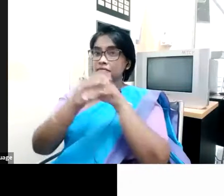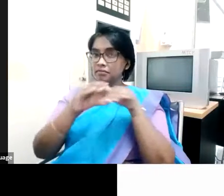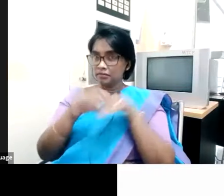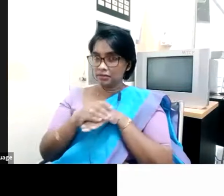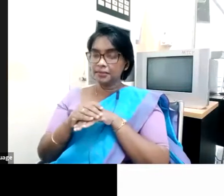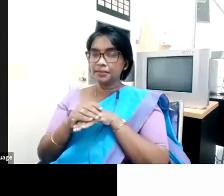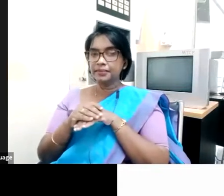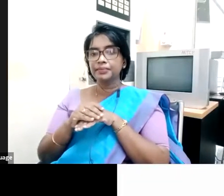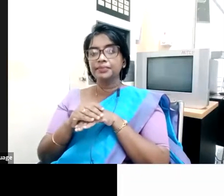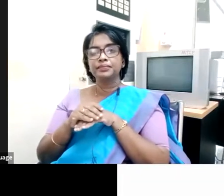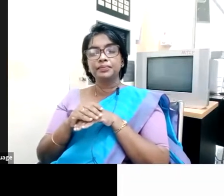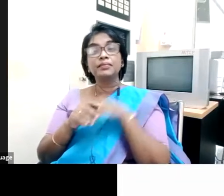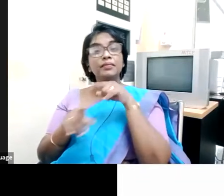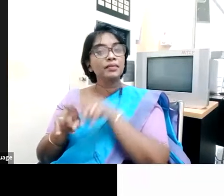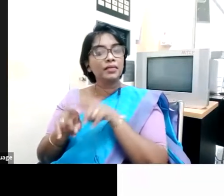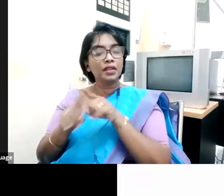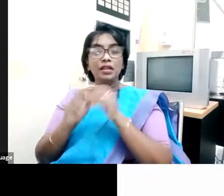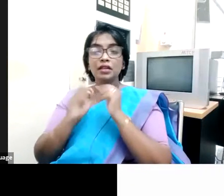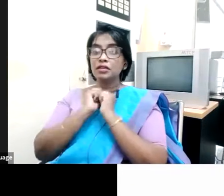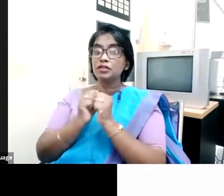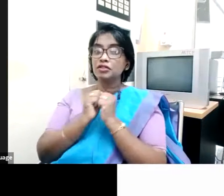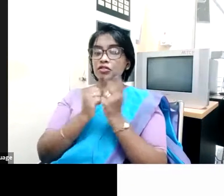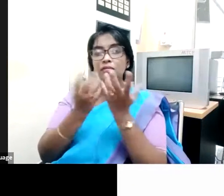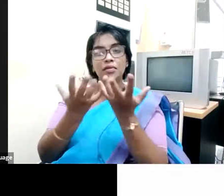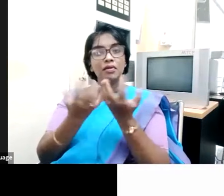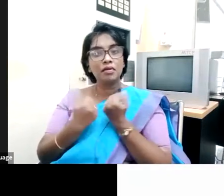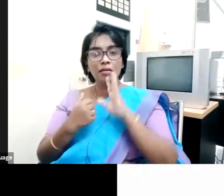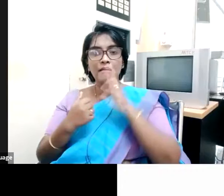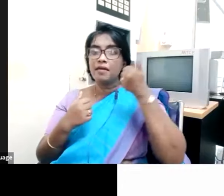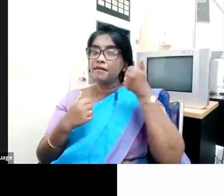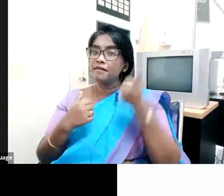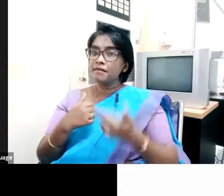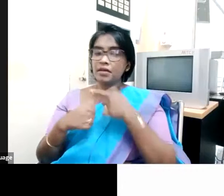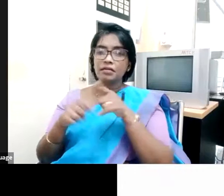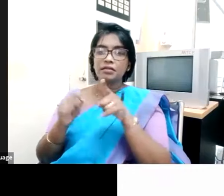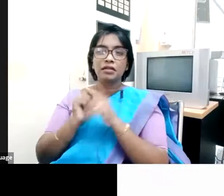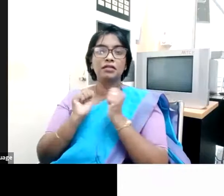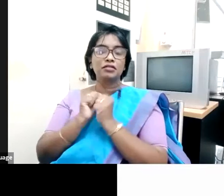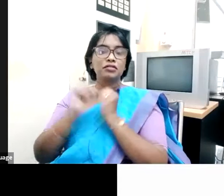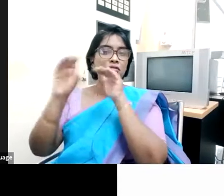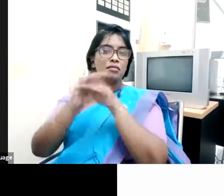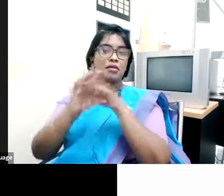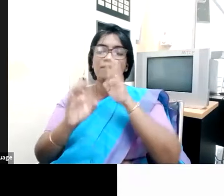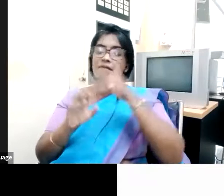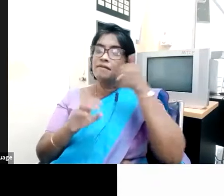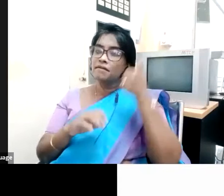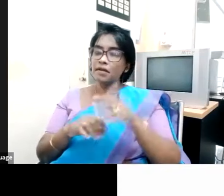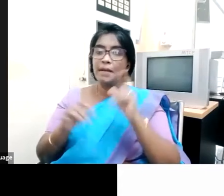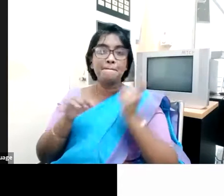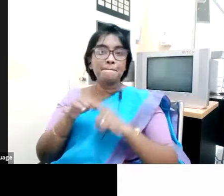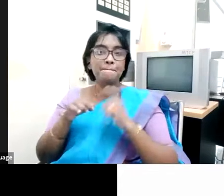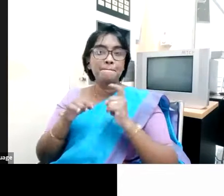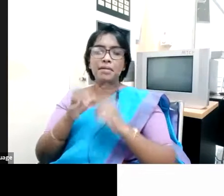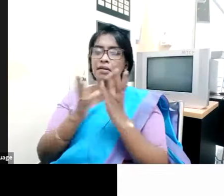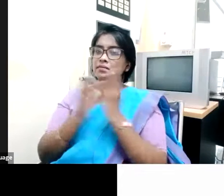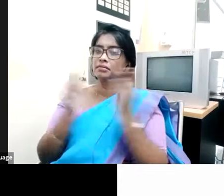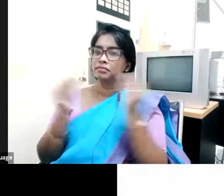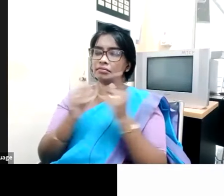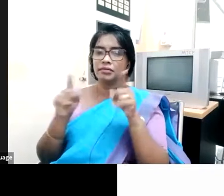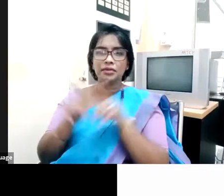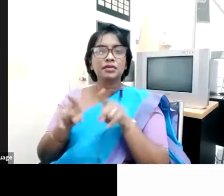employability skills such as communication, digital skills, problem solving, or what we call, the ability to learn